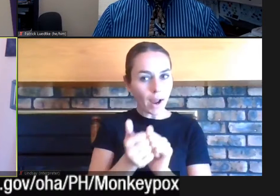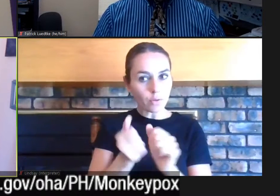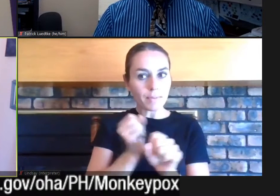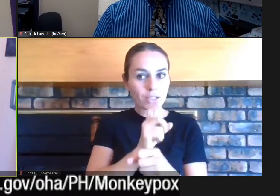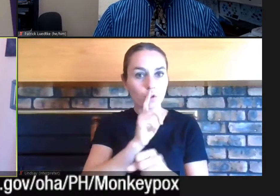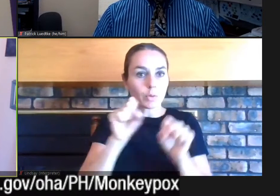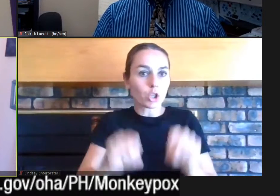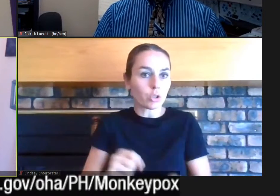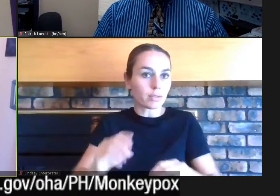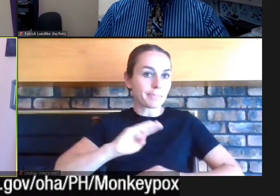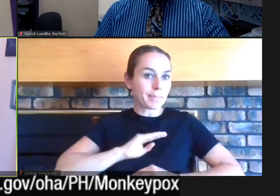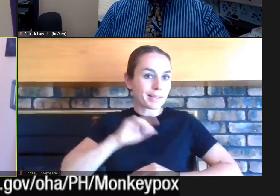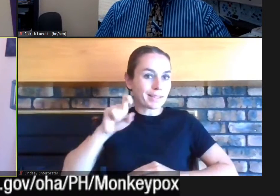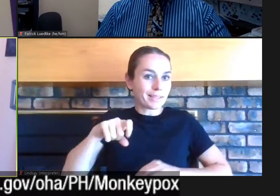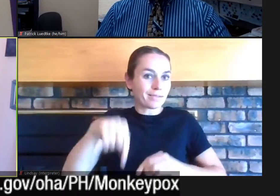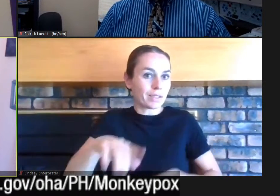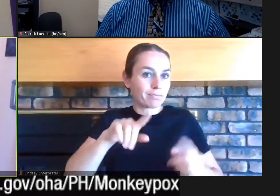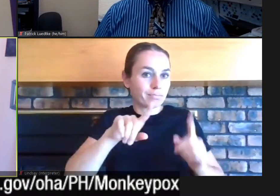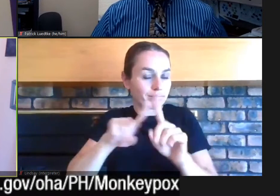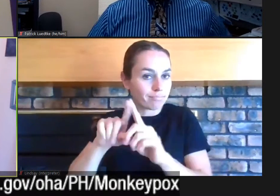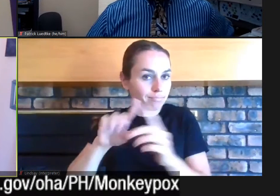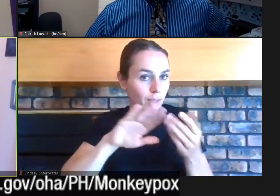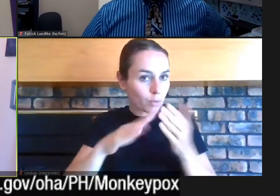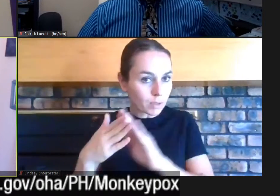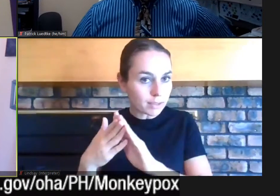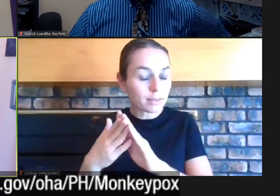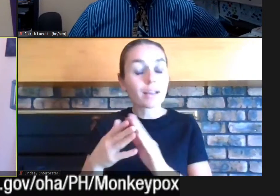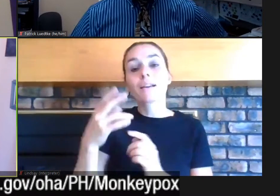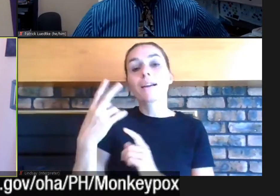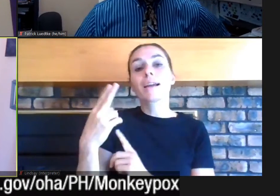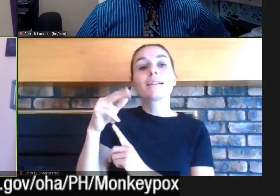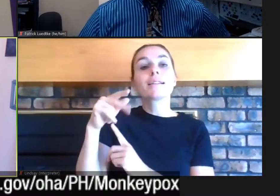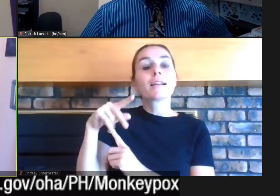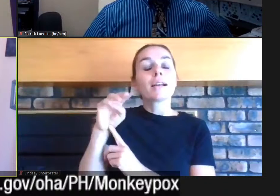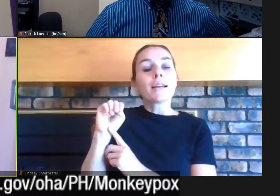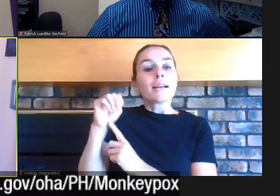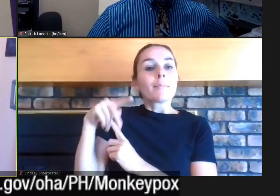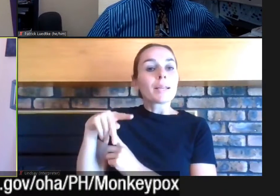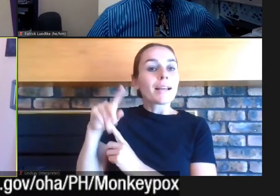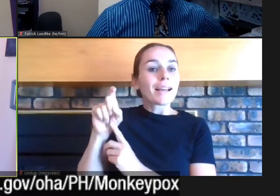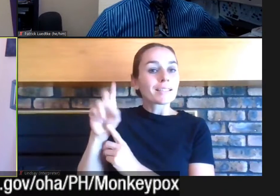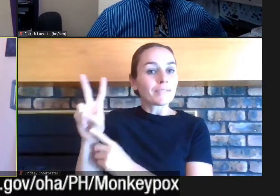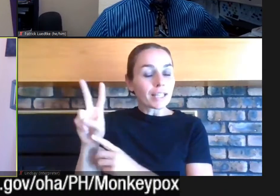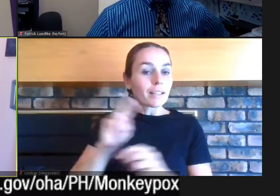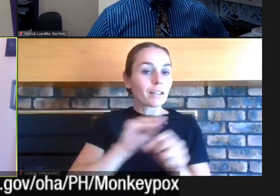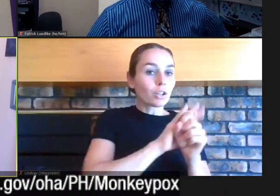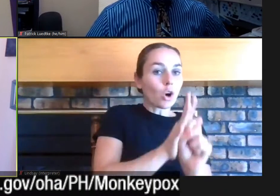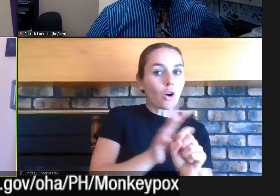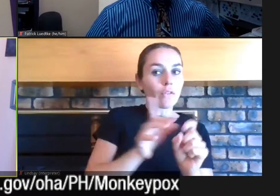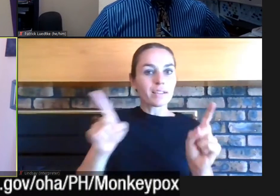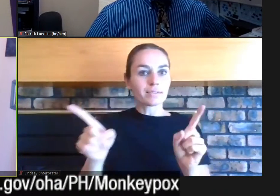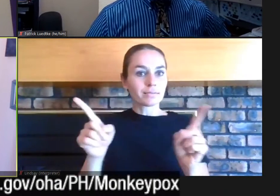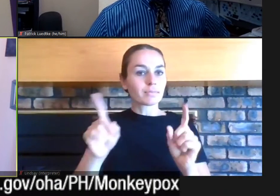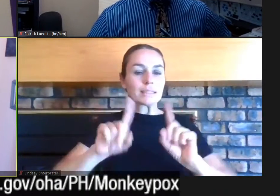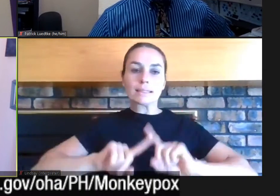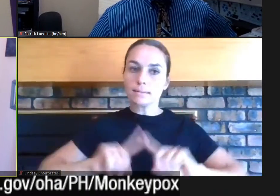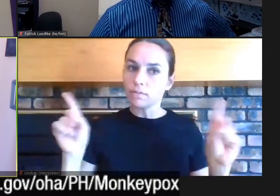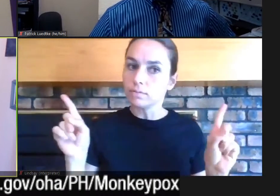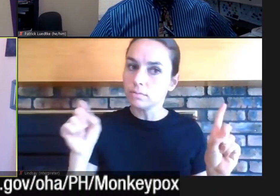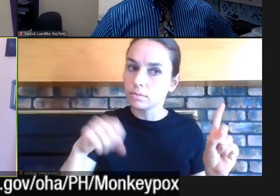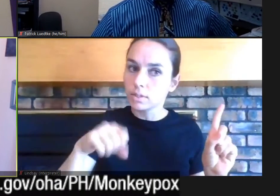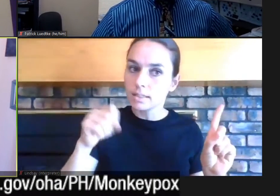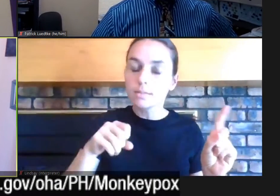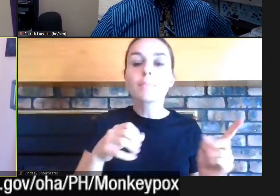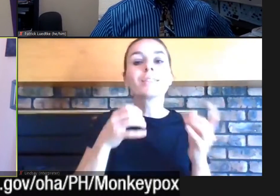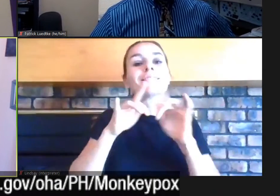of our communities. While HMPXV and COVID-19 are very different viruses, we have every opportunity right now